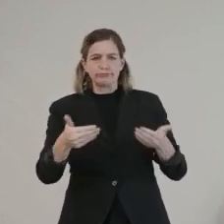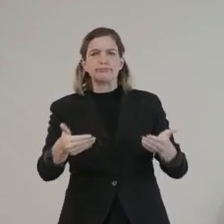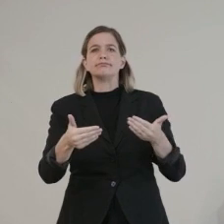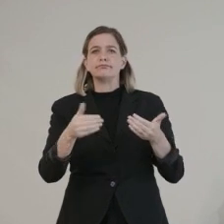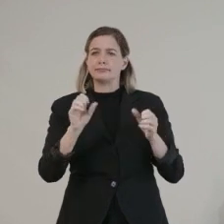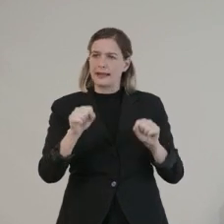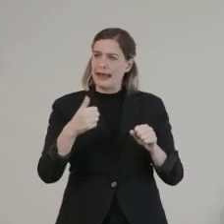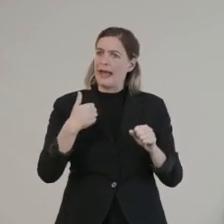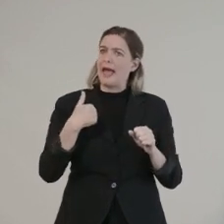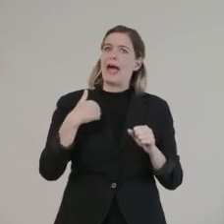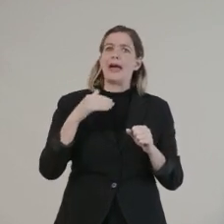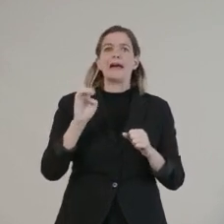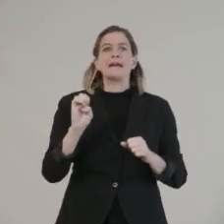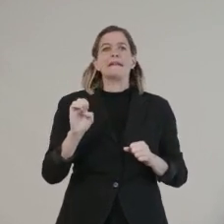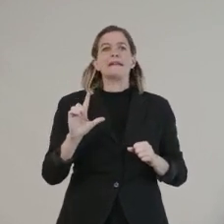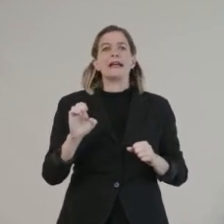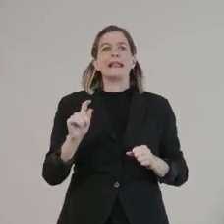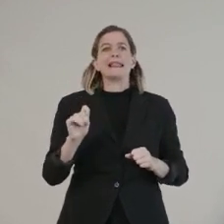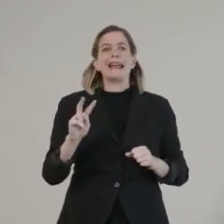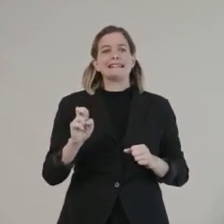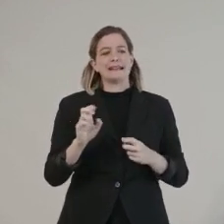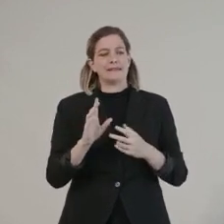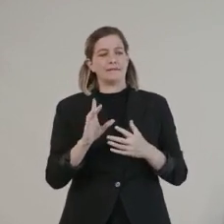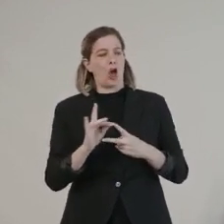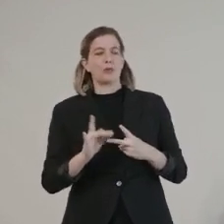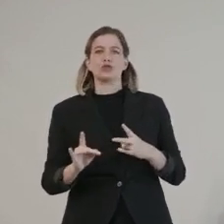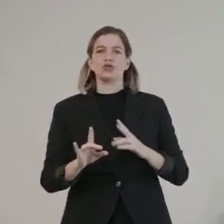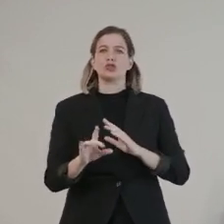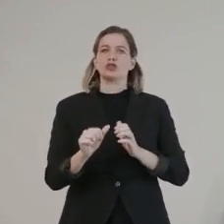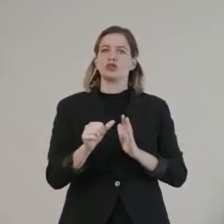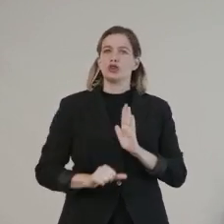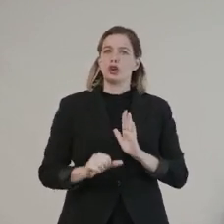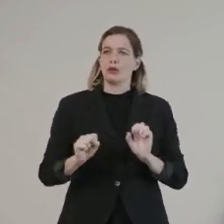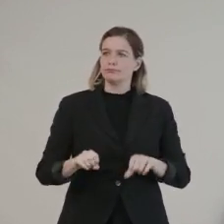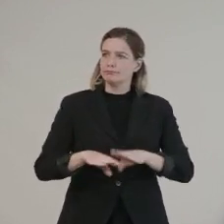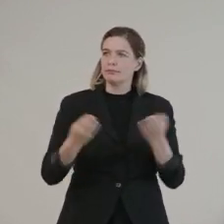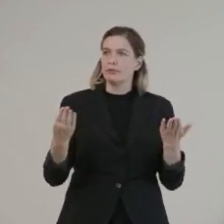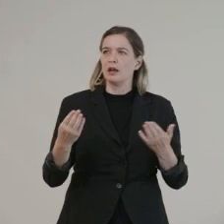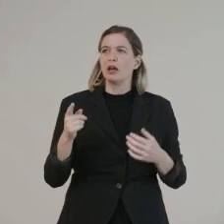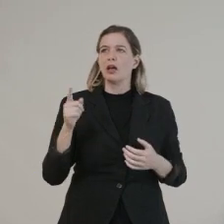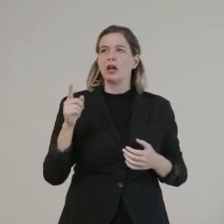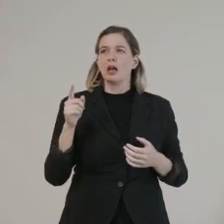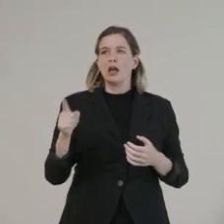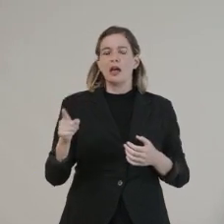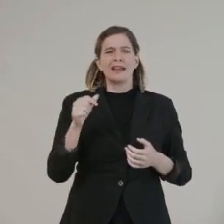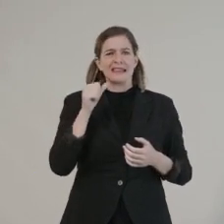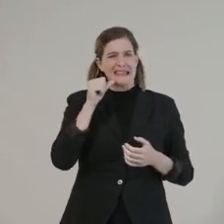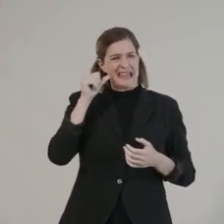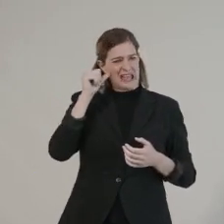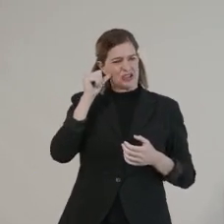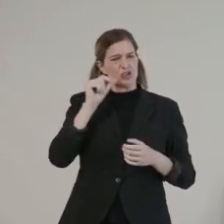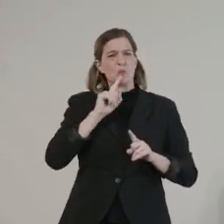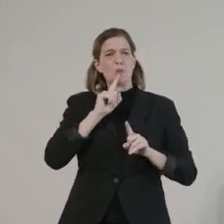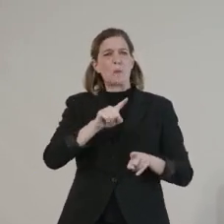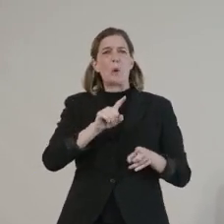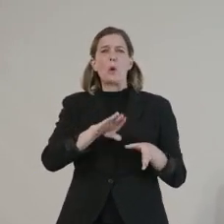seen, that the doctor just talked about, we had 21 deaths reported today, 21 deaths yesterday. We've tested